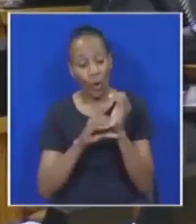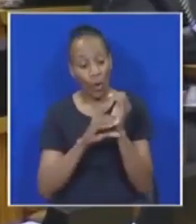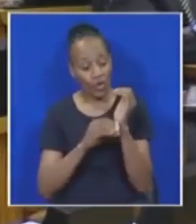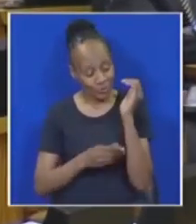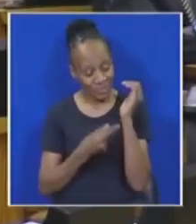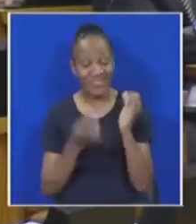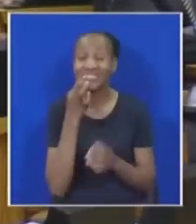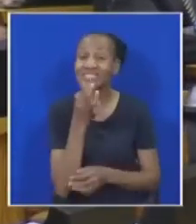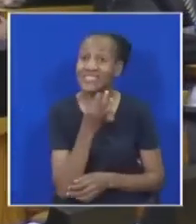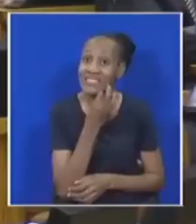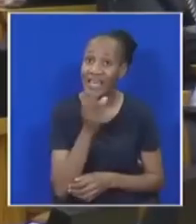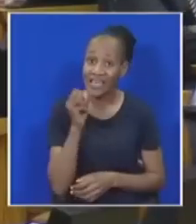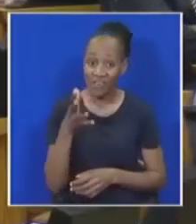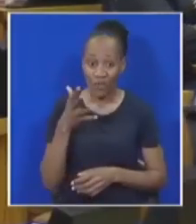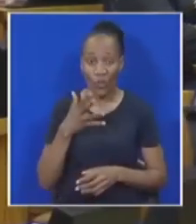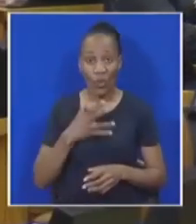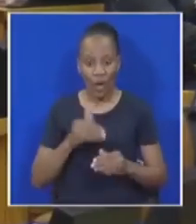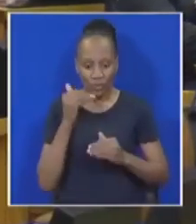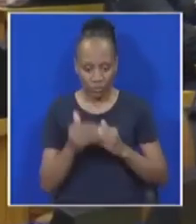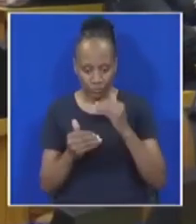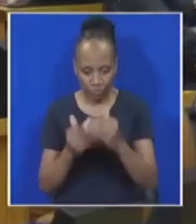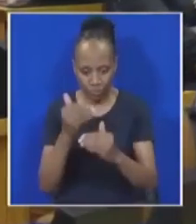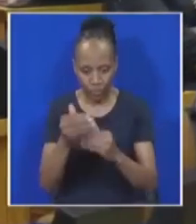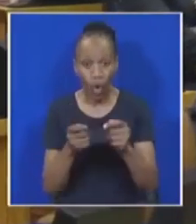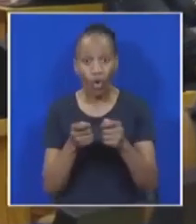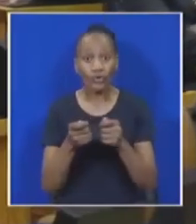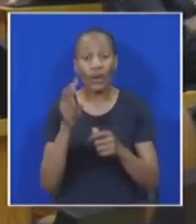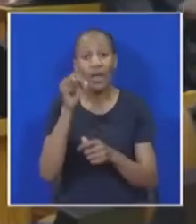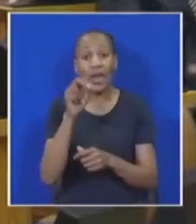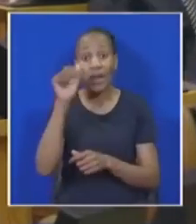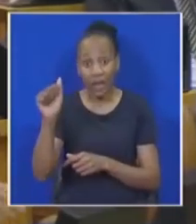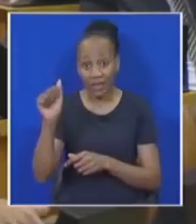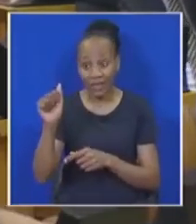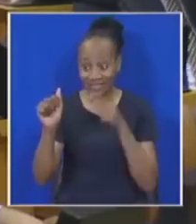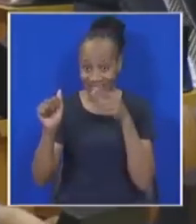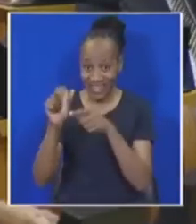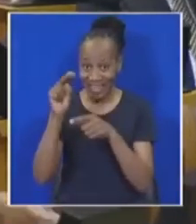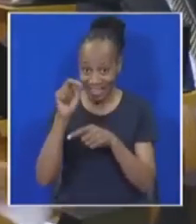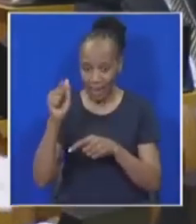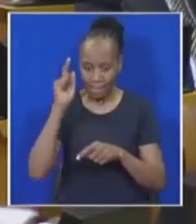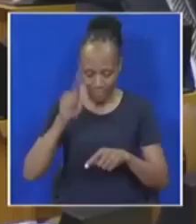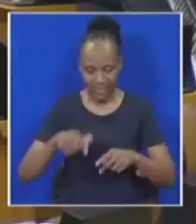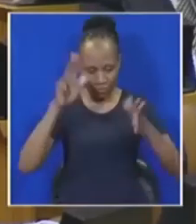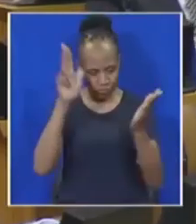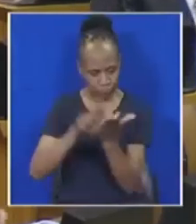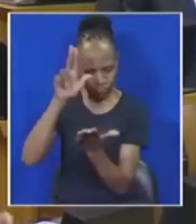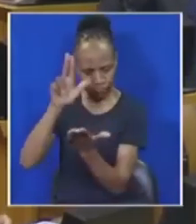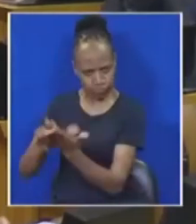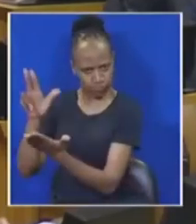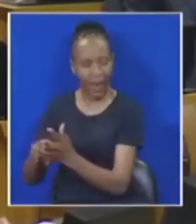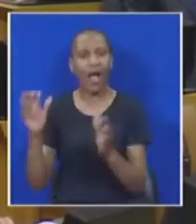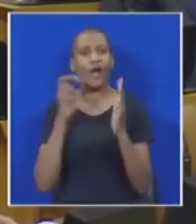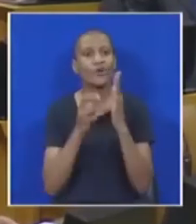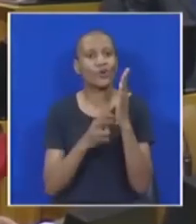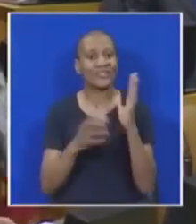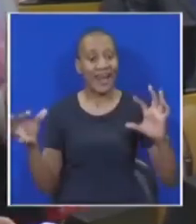says that in order to run the affairs of this House, the National Assembly must pass the rules that are consistent with the